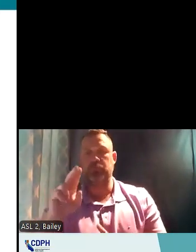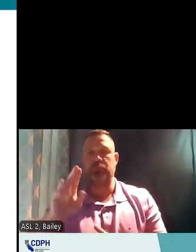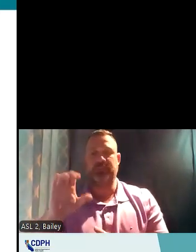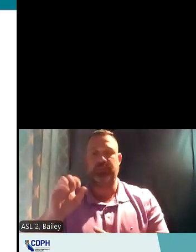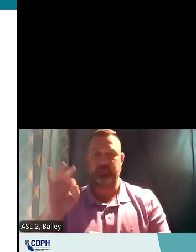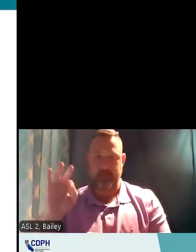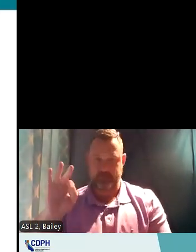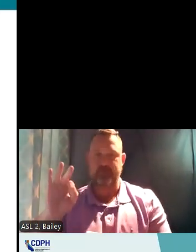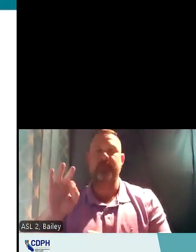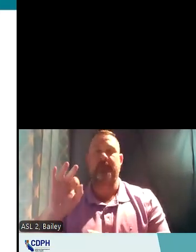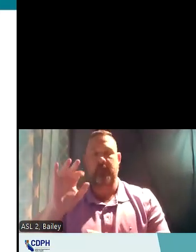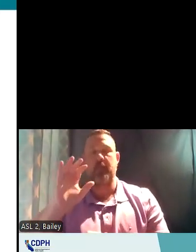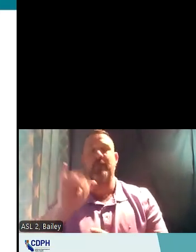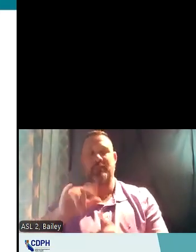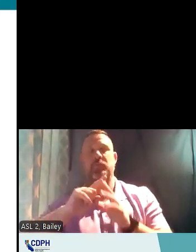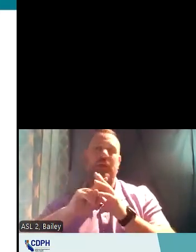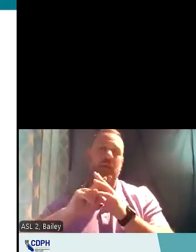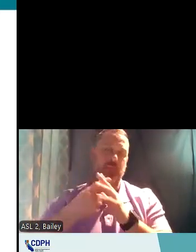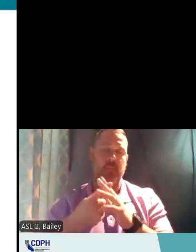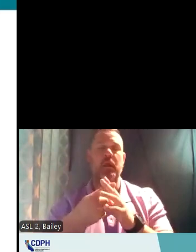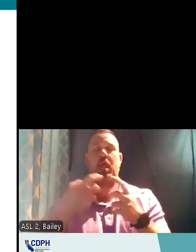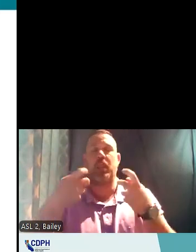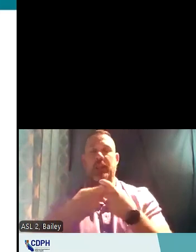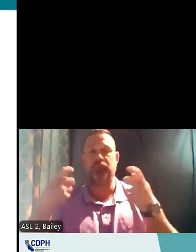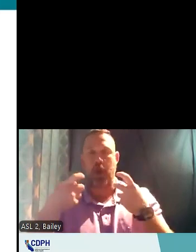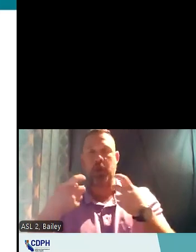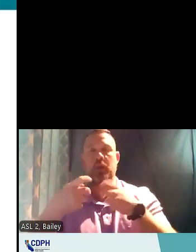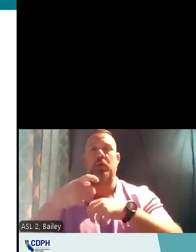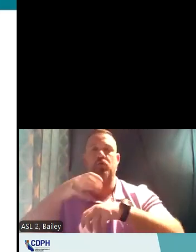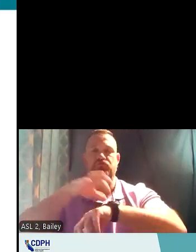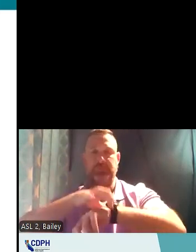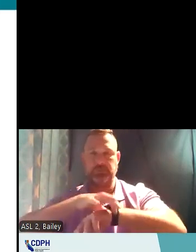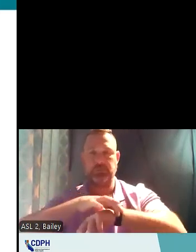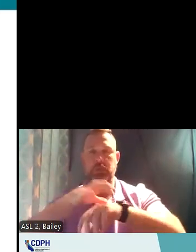this project was to implement an existing electronic risk calculator to